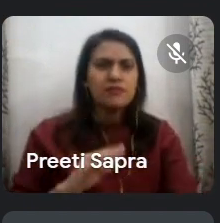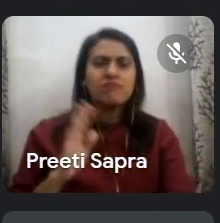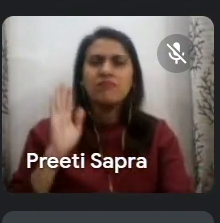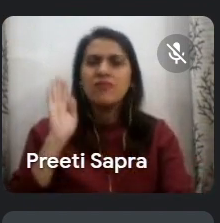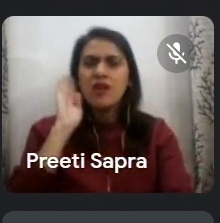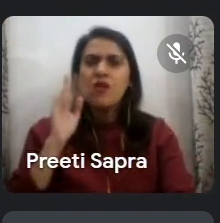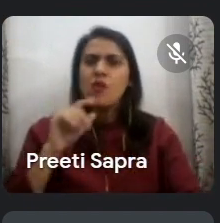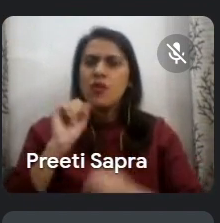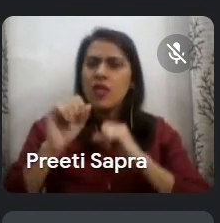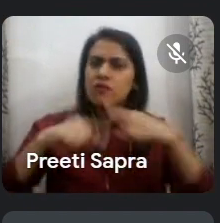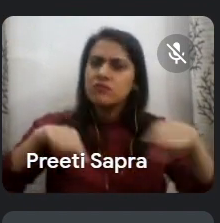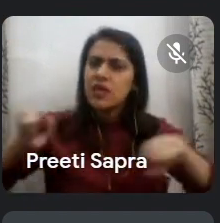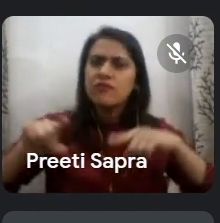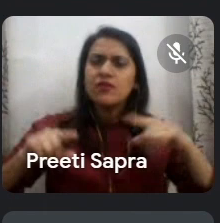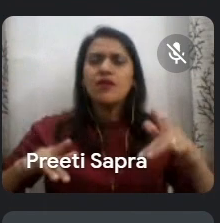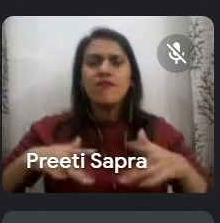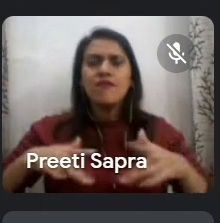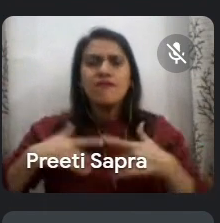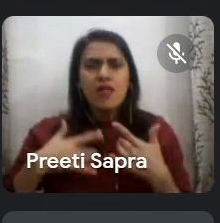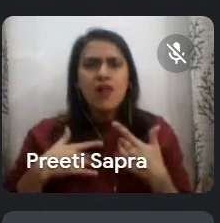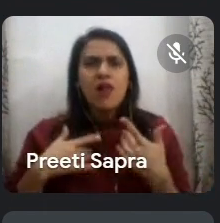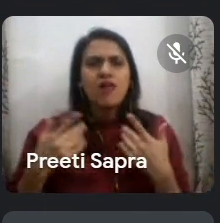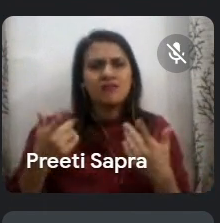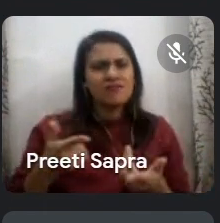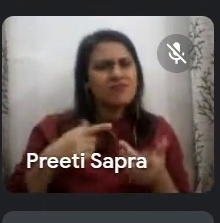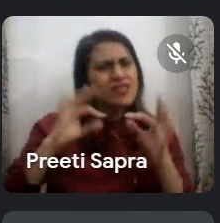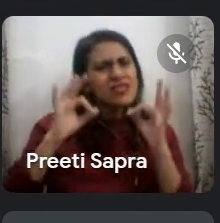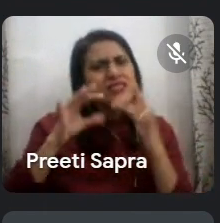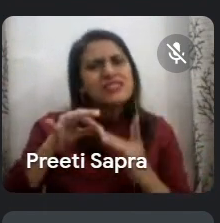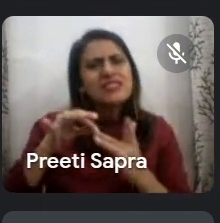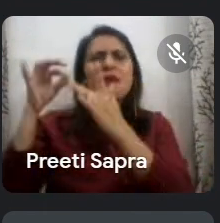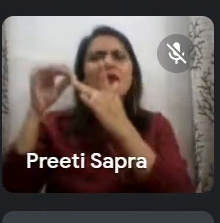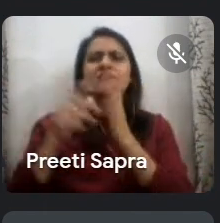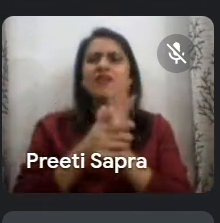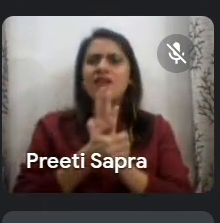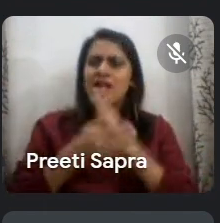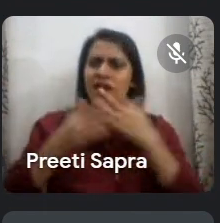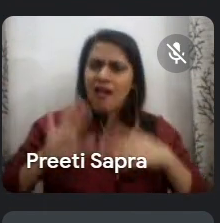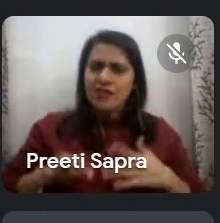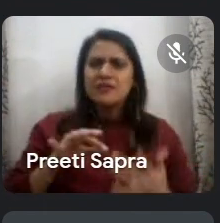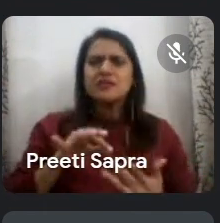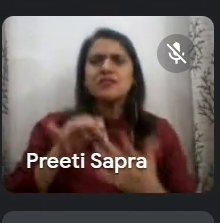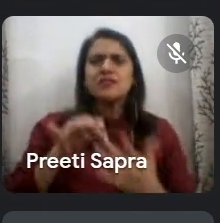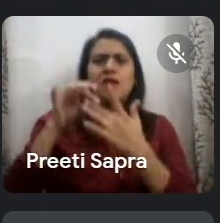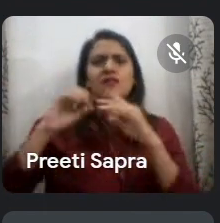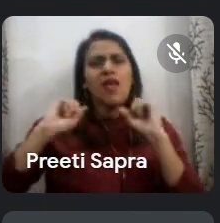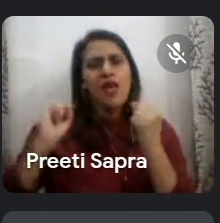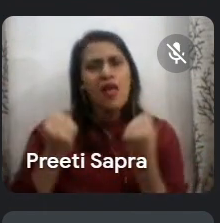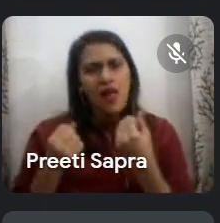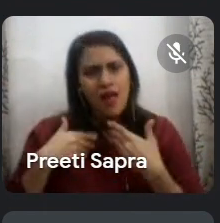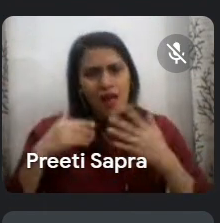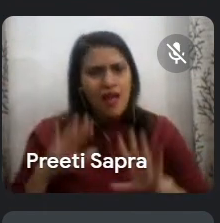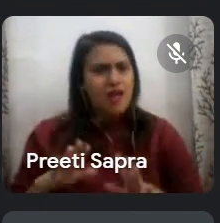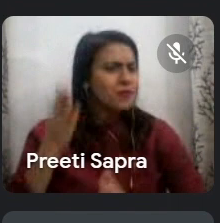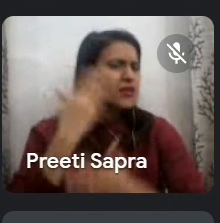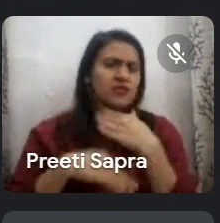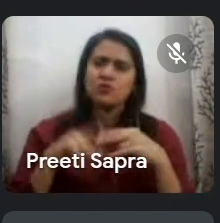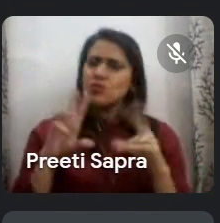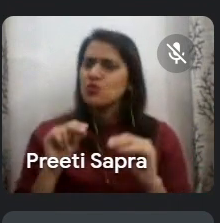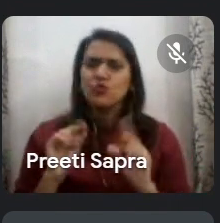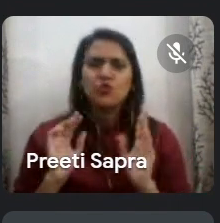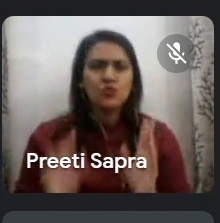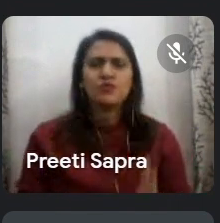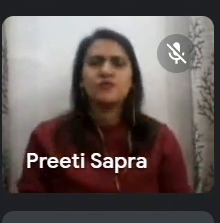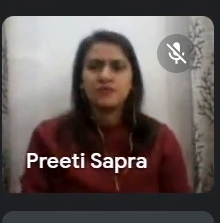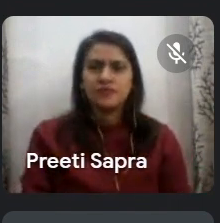everyone realize that it's not a disability, it's a special ability which makes you much more than what you are. Because